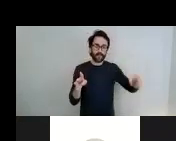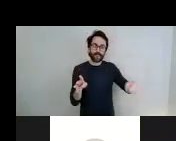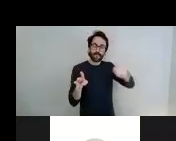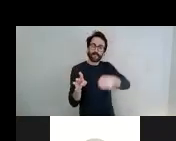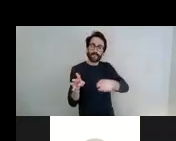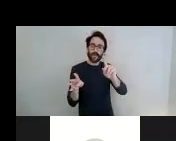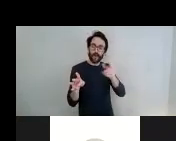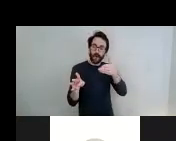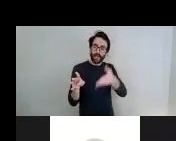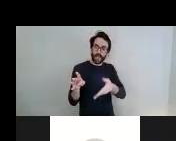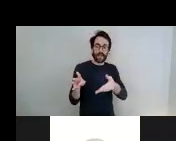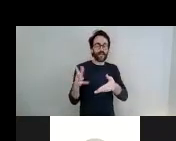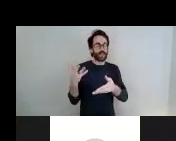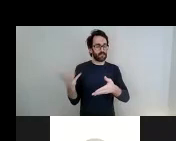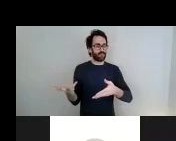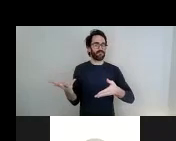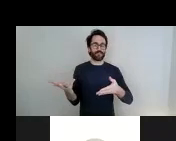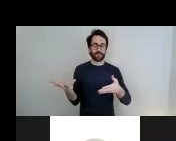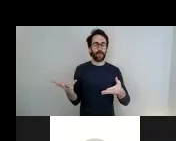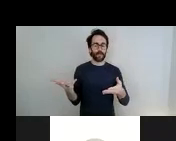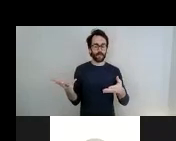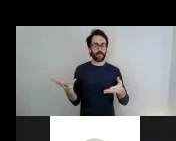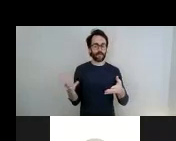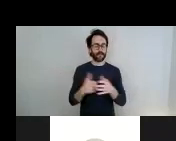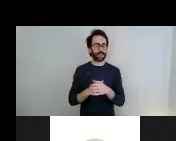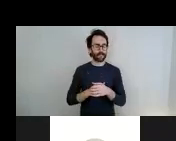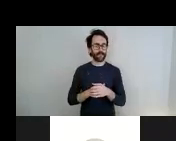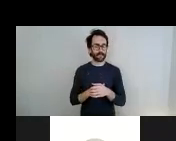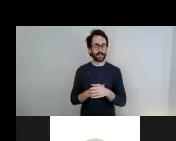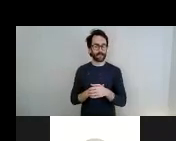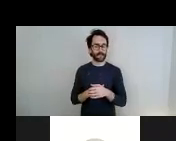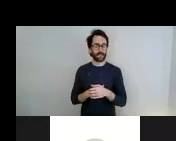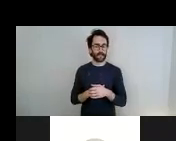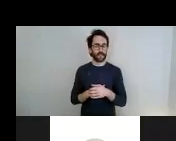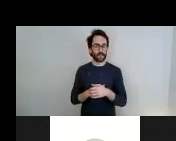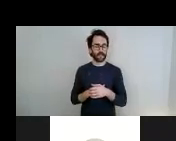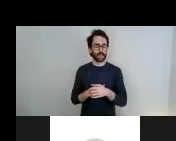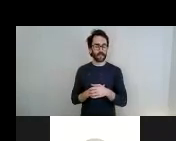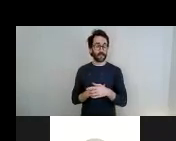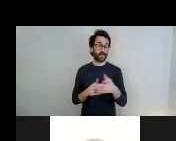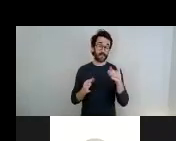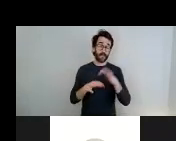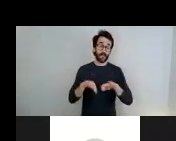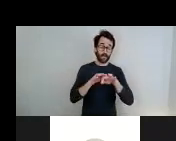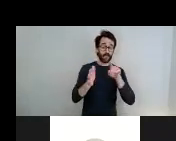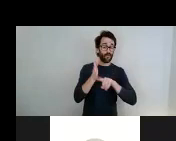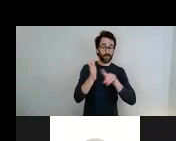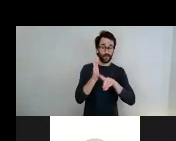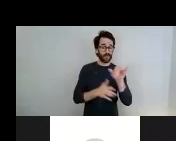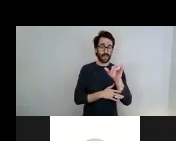scam. So again, always look into everything, do your research with that as well.